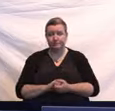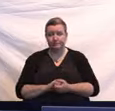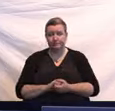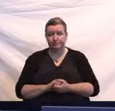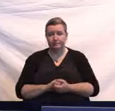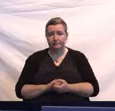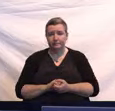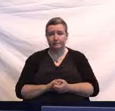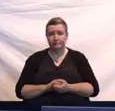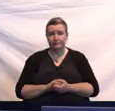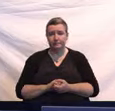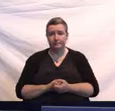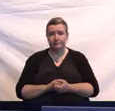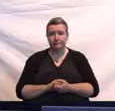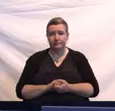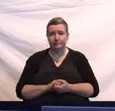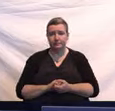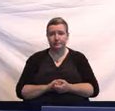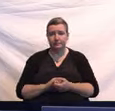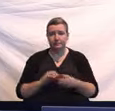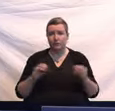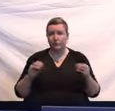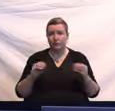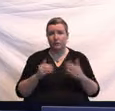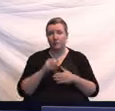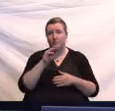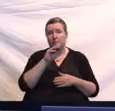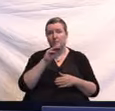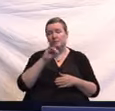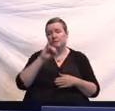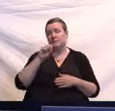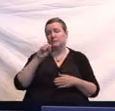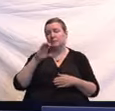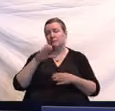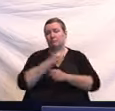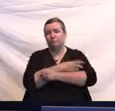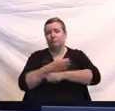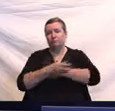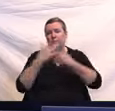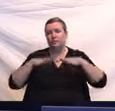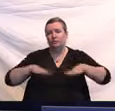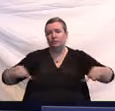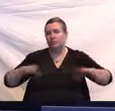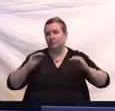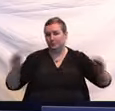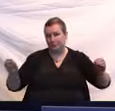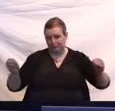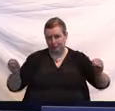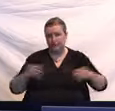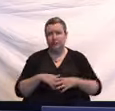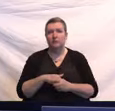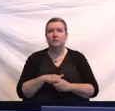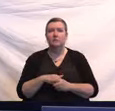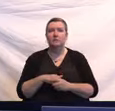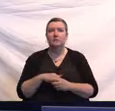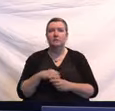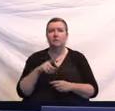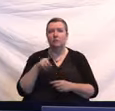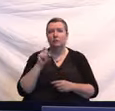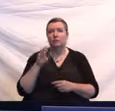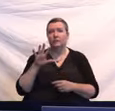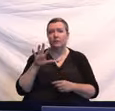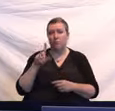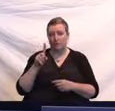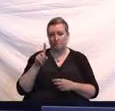Thankfully, there are no new cases of multisystem inflammatory syndrome in children. There are 151 cumulative cases